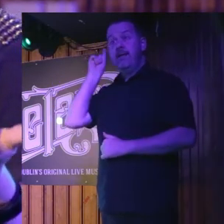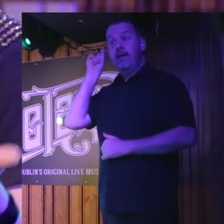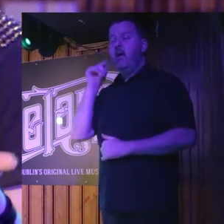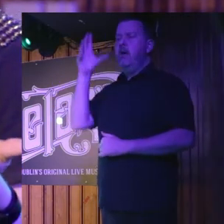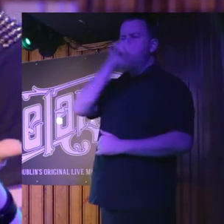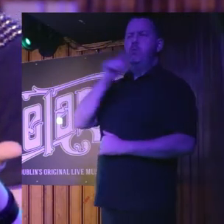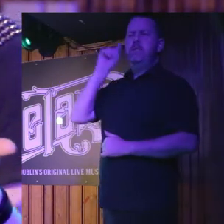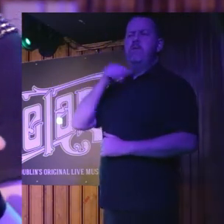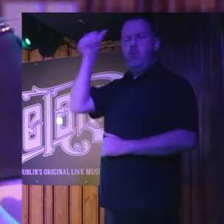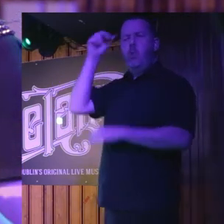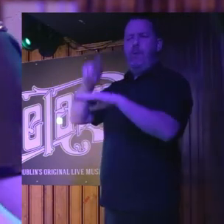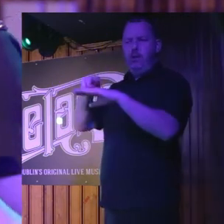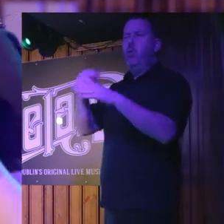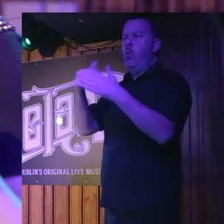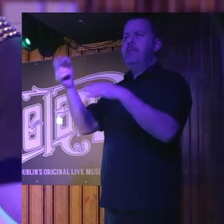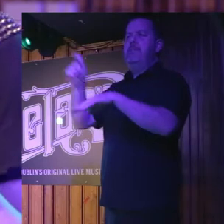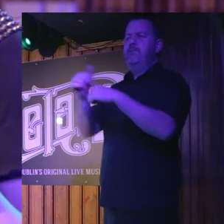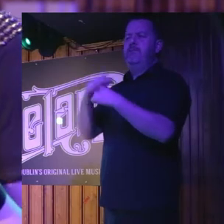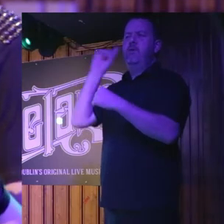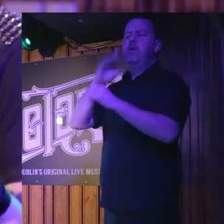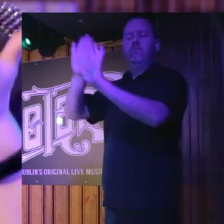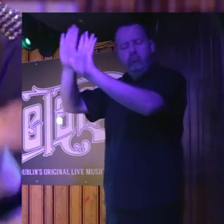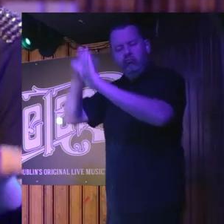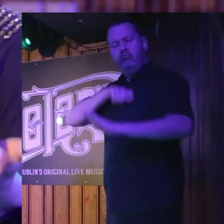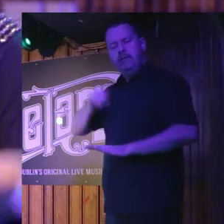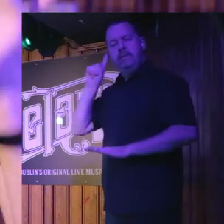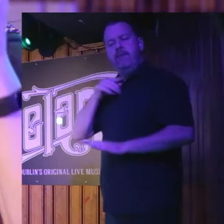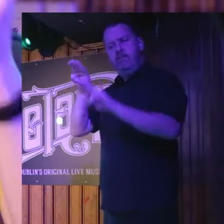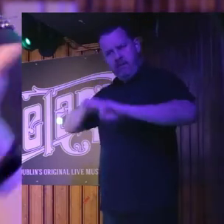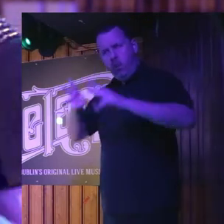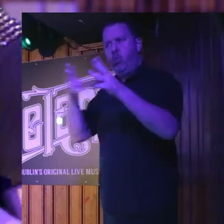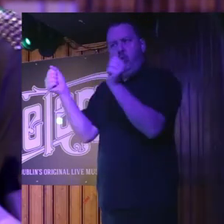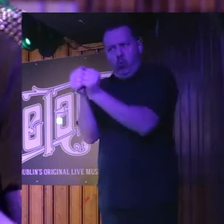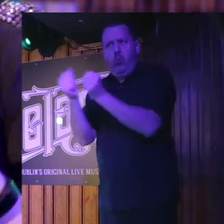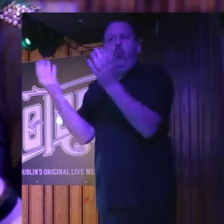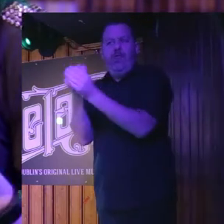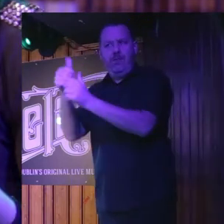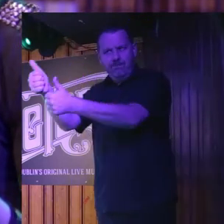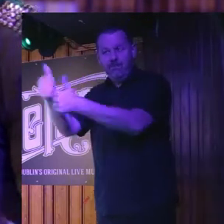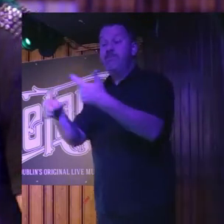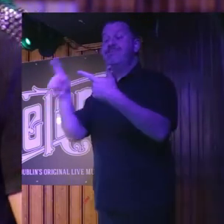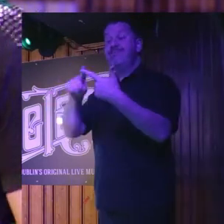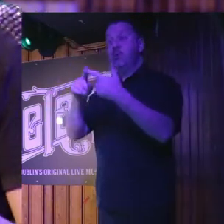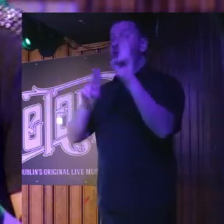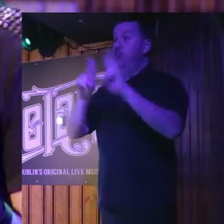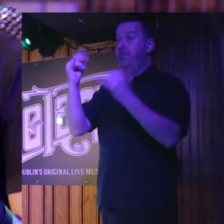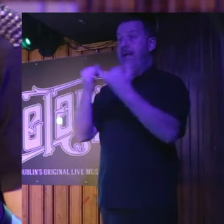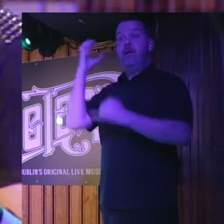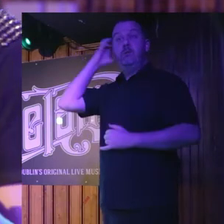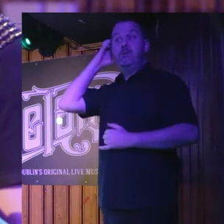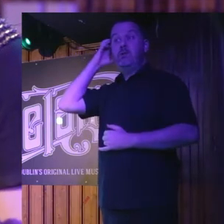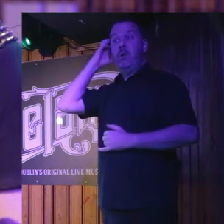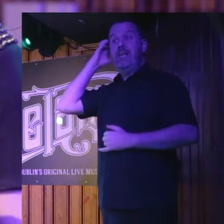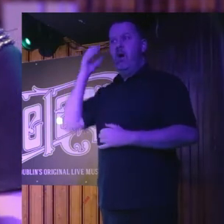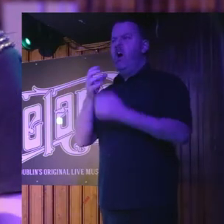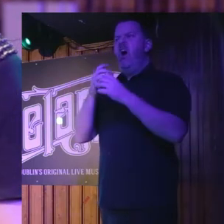going to know better what is best for deaf people and work alongside them as such. Secondly, be like Bill Stokey. Let the only hot air